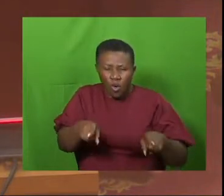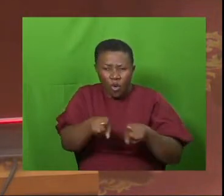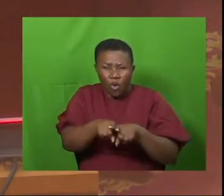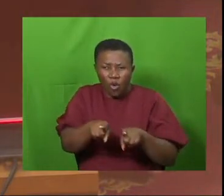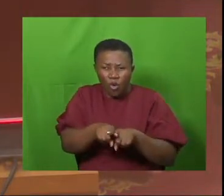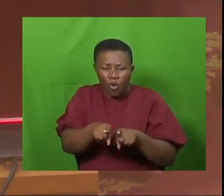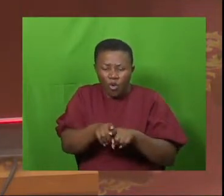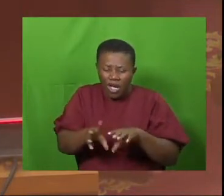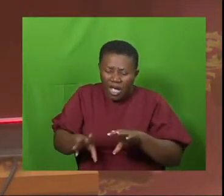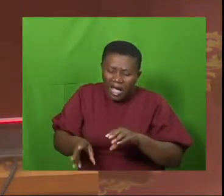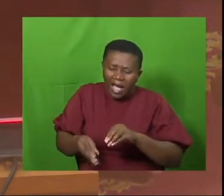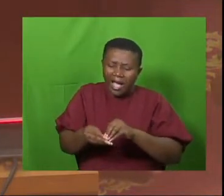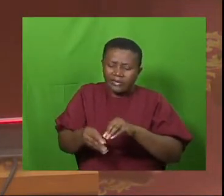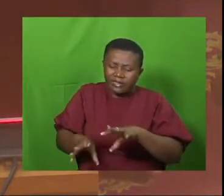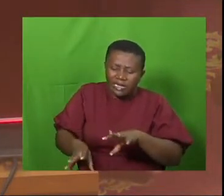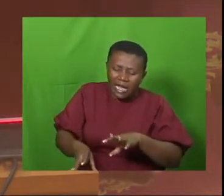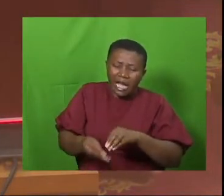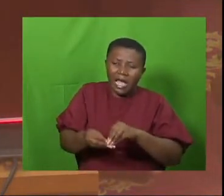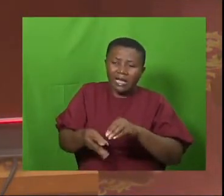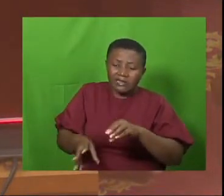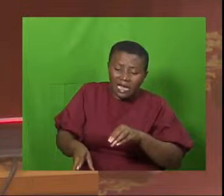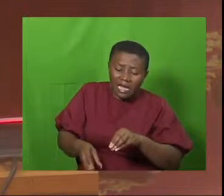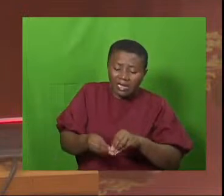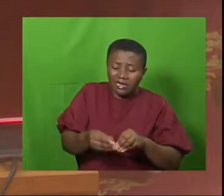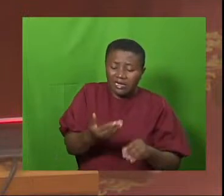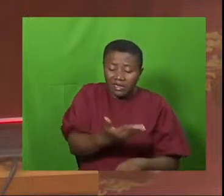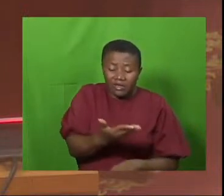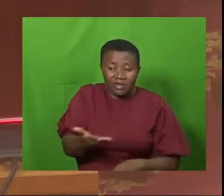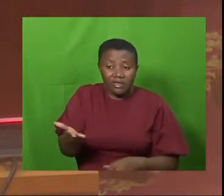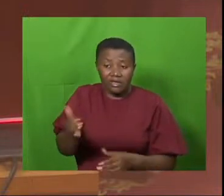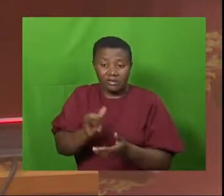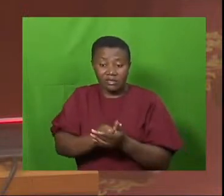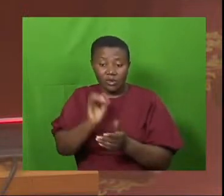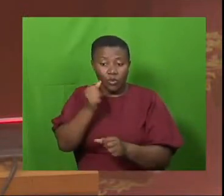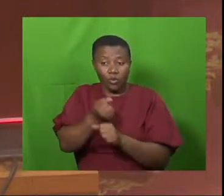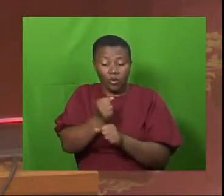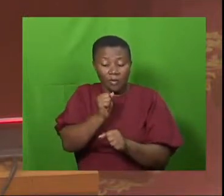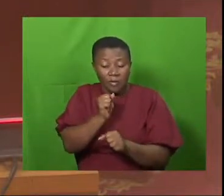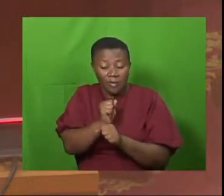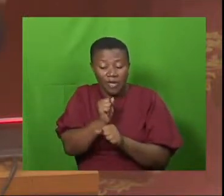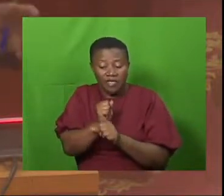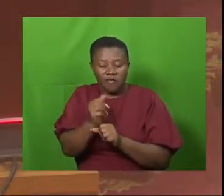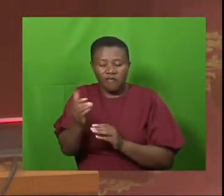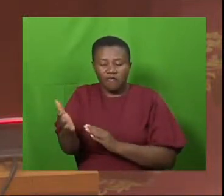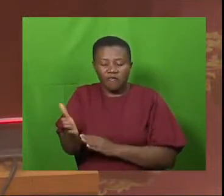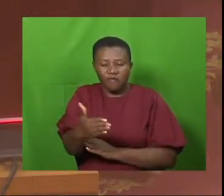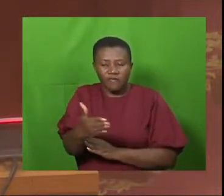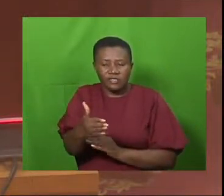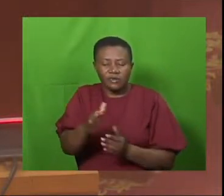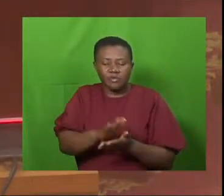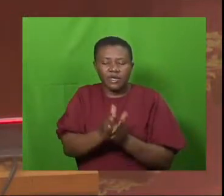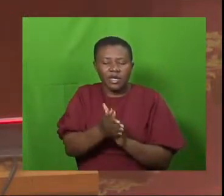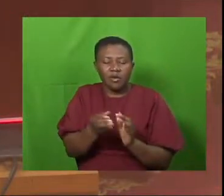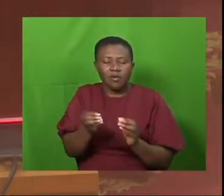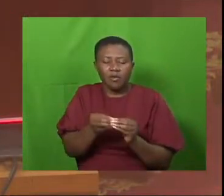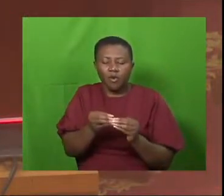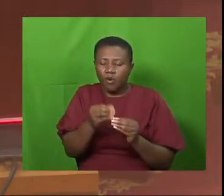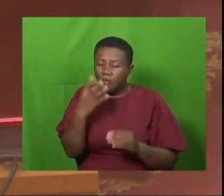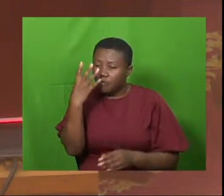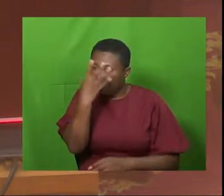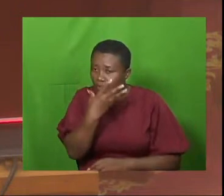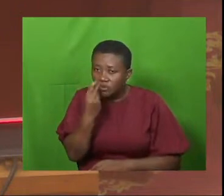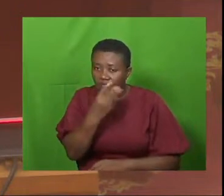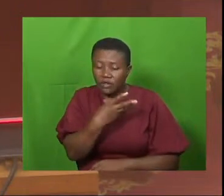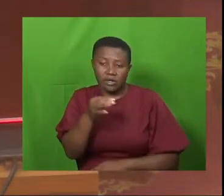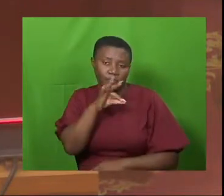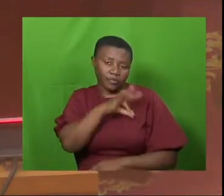adding facilities that would make artisanal fishing profitable. Mr. Speaker,